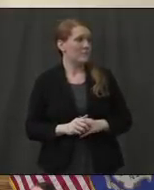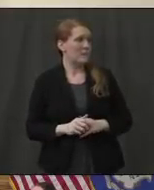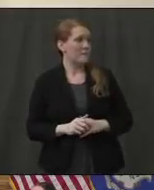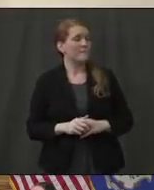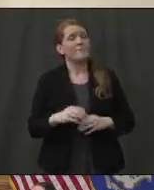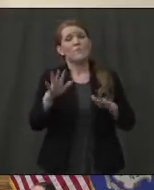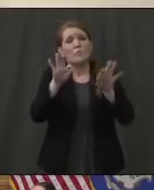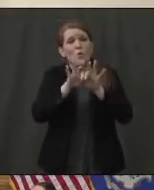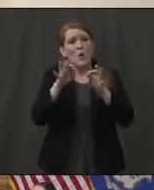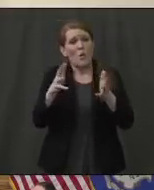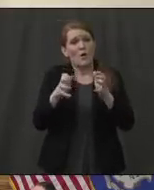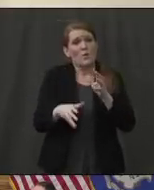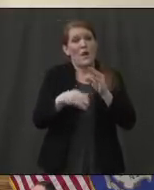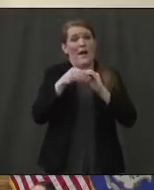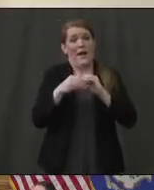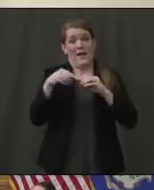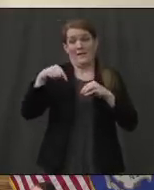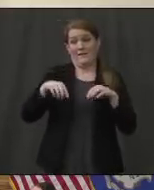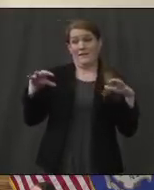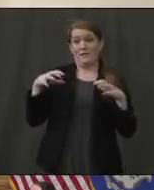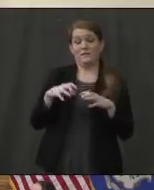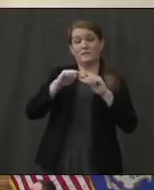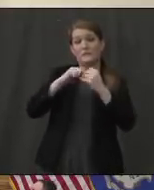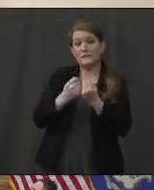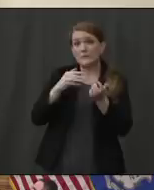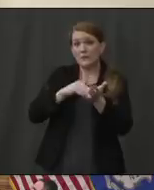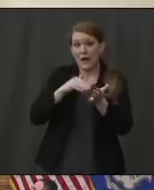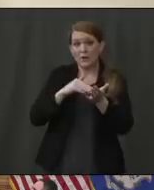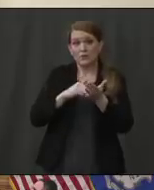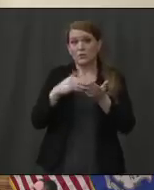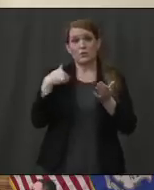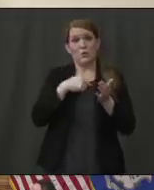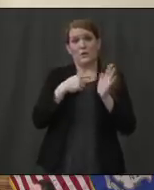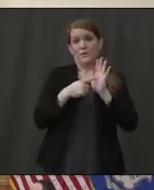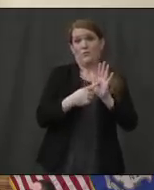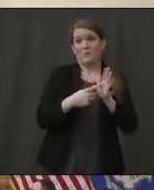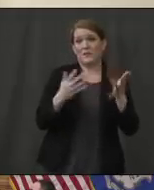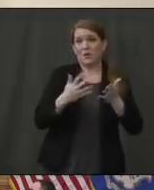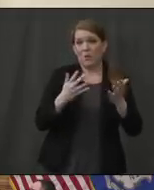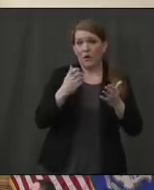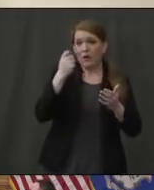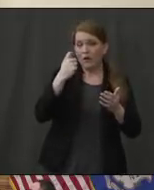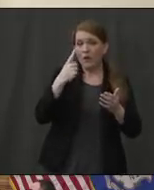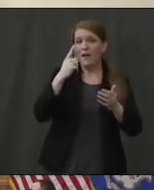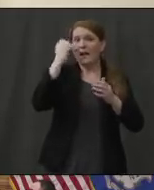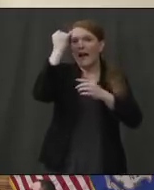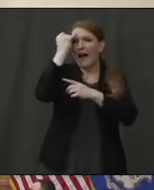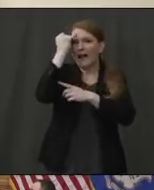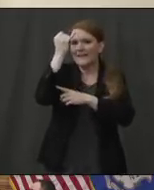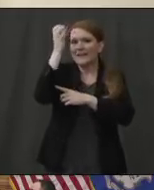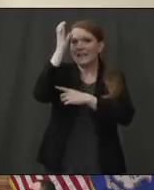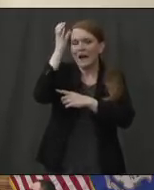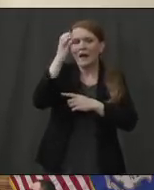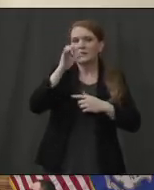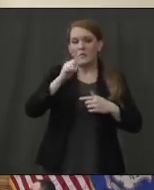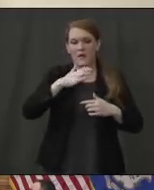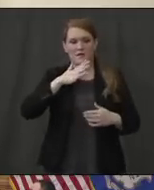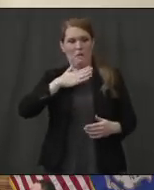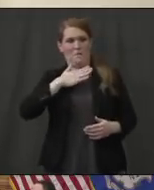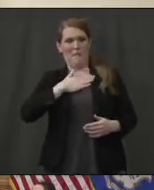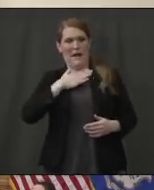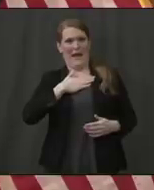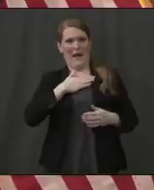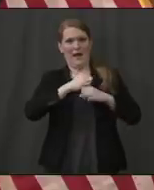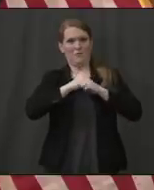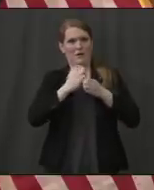task force represents is the notion of it's not just my PPEs. Yes. Marna's willing to say, but here's what I have, or Jeff,